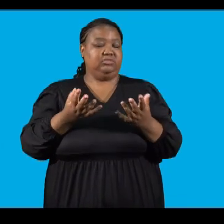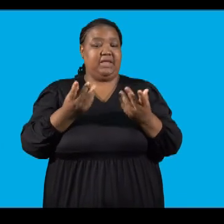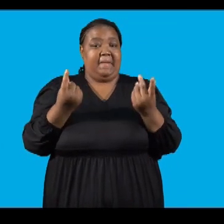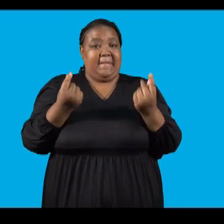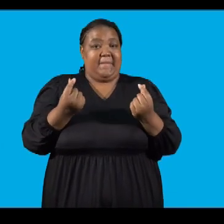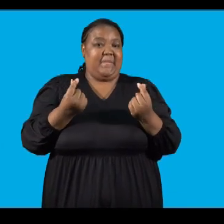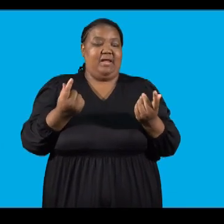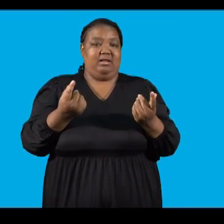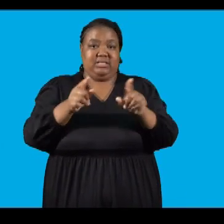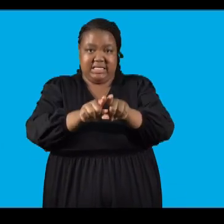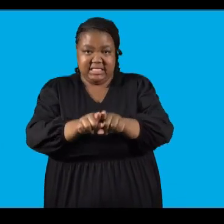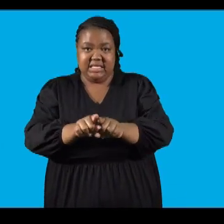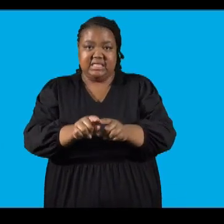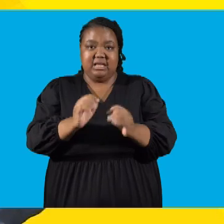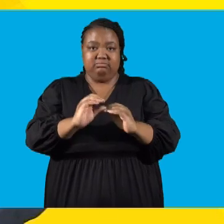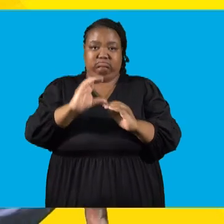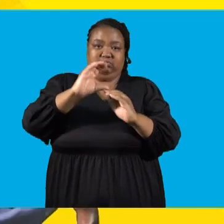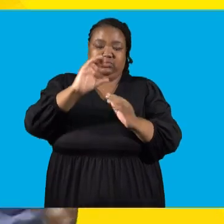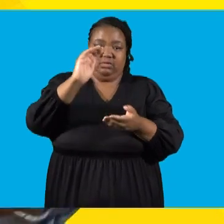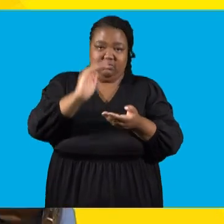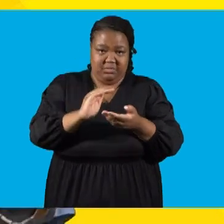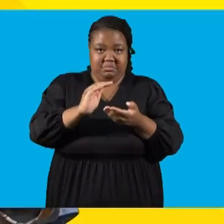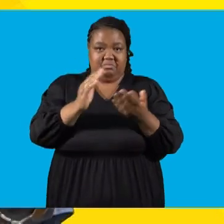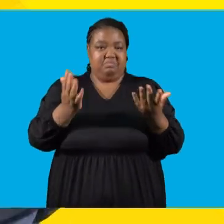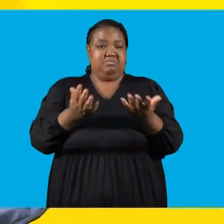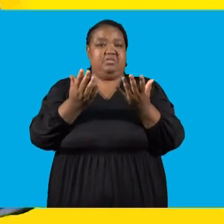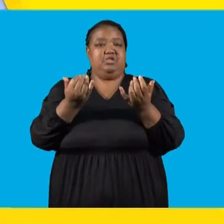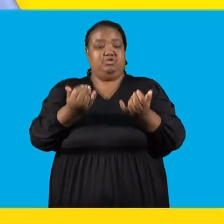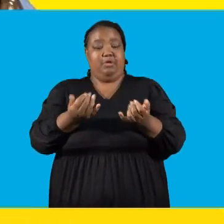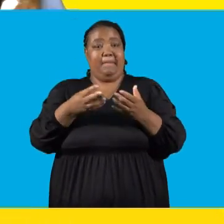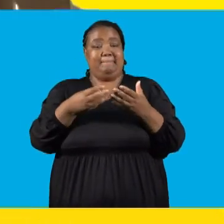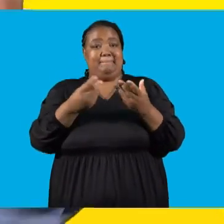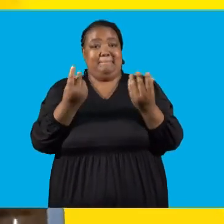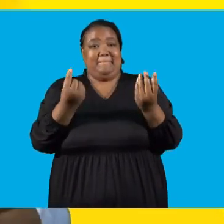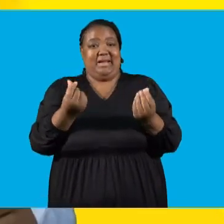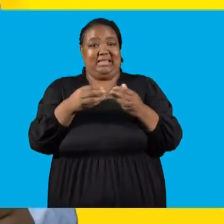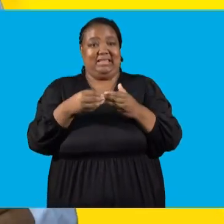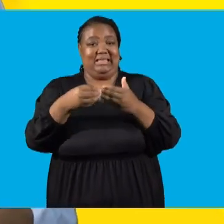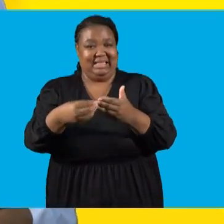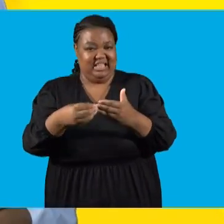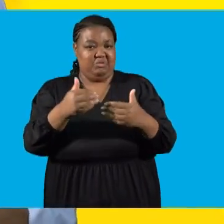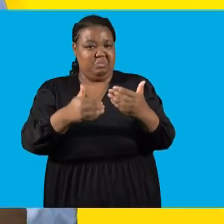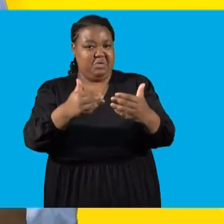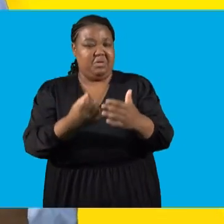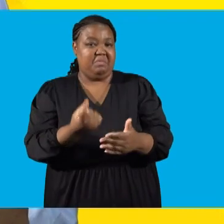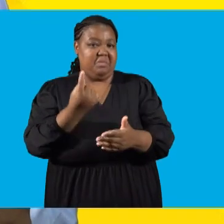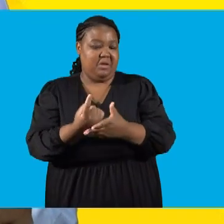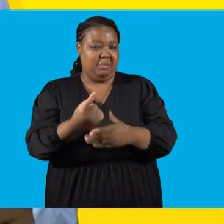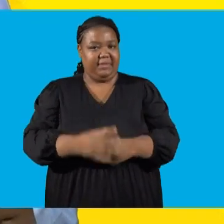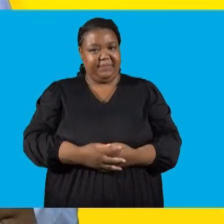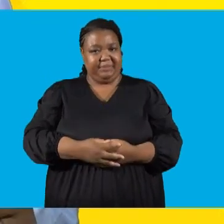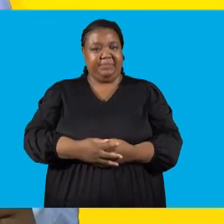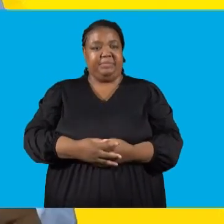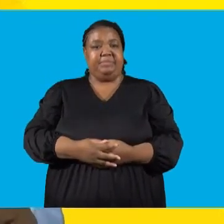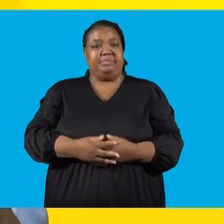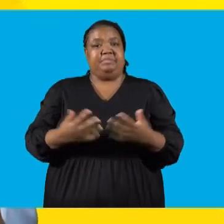by increasing and reducing their prices as well, then we say a pattern of price leadership has